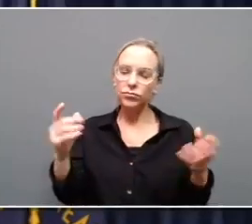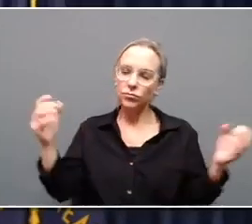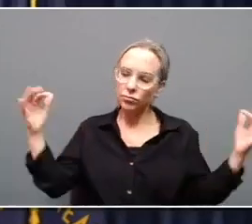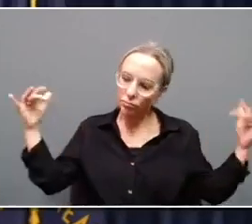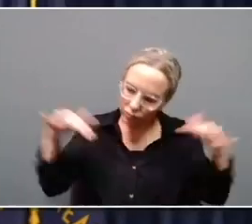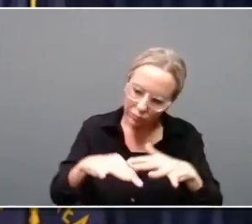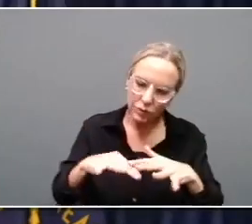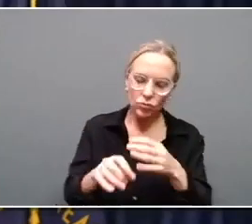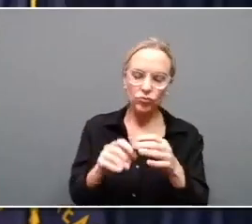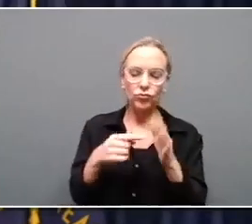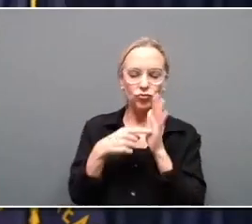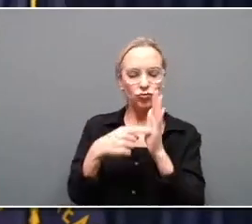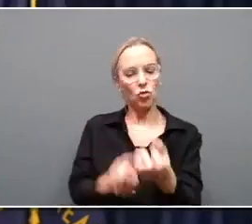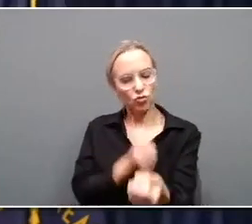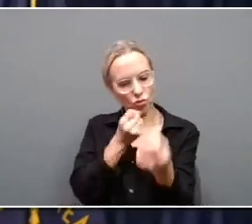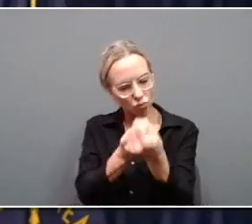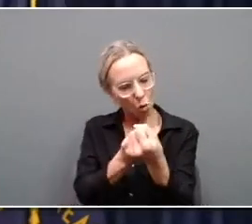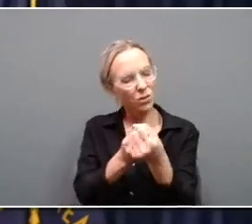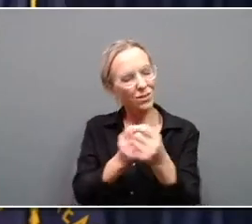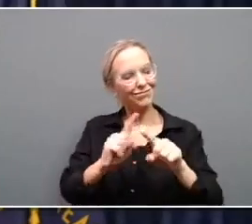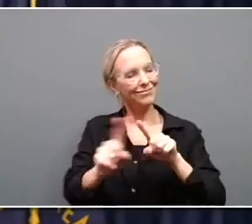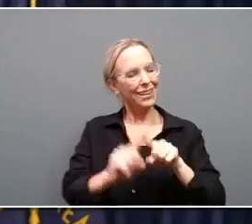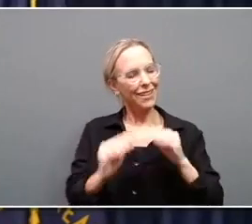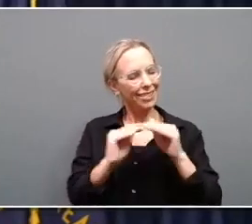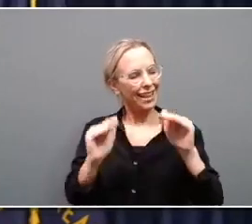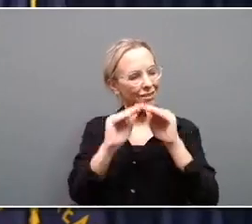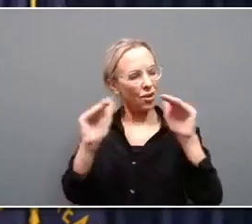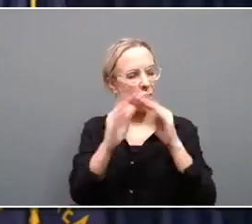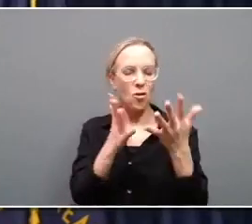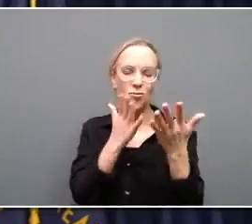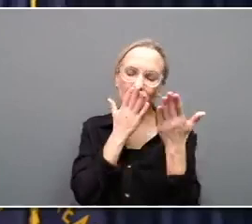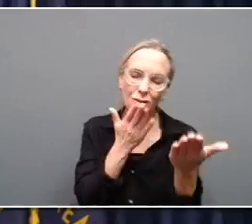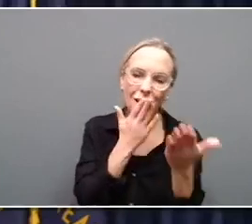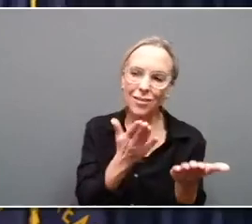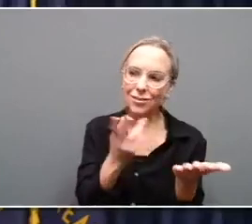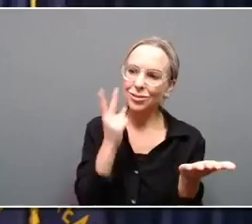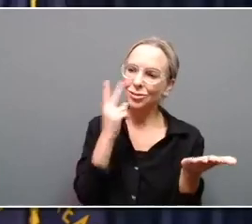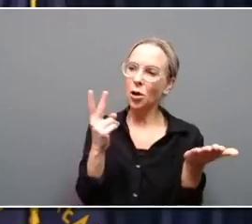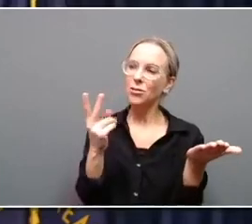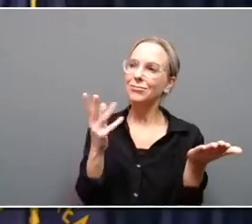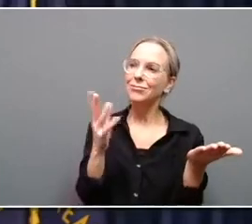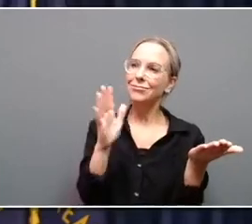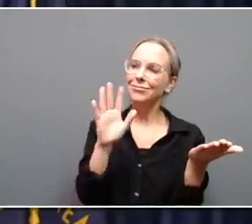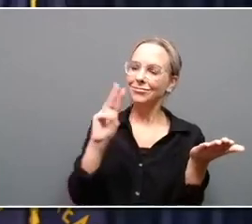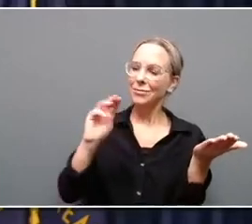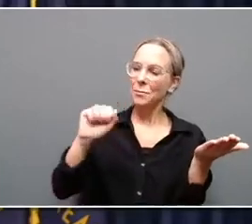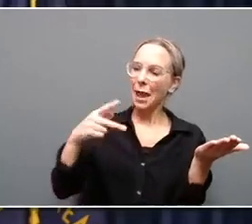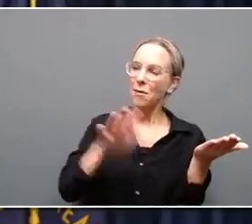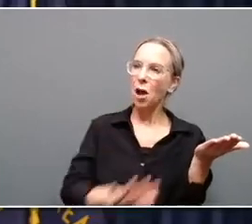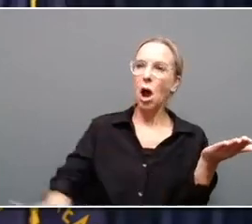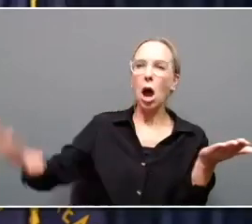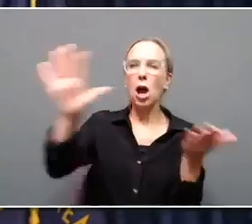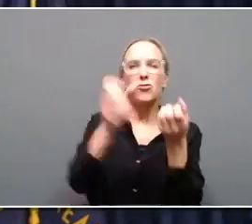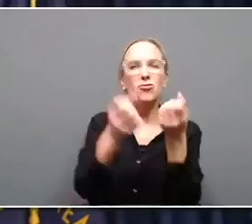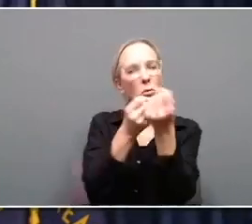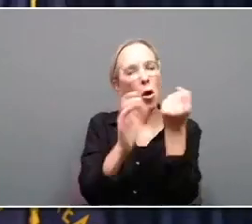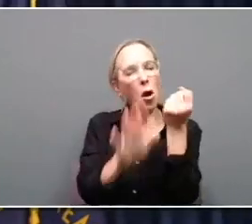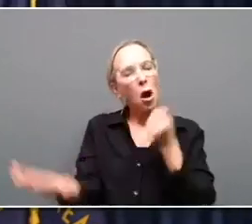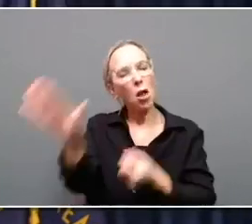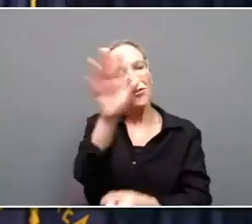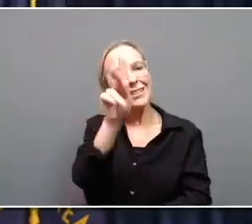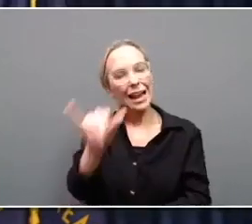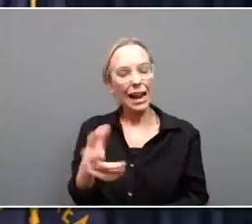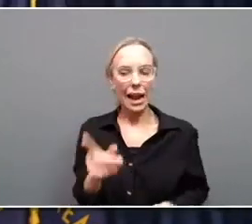support on different levels. Grateful that we saw a map that showed support all over Kentucky, and I think people